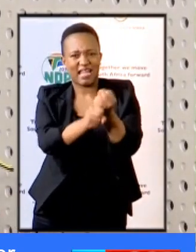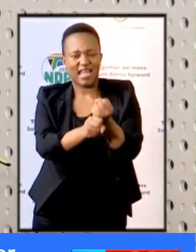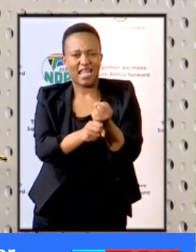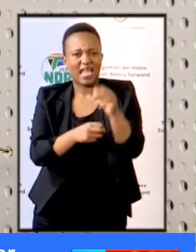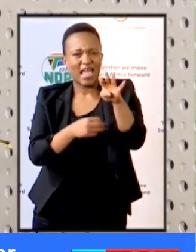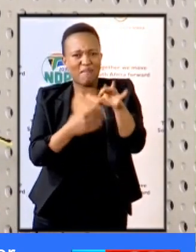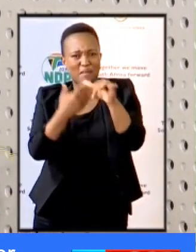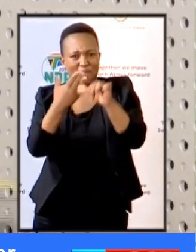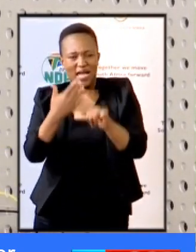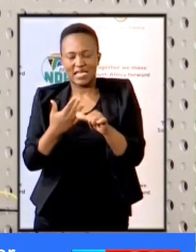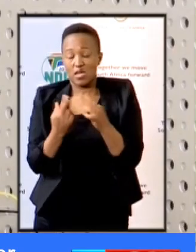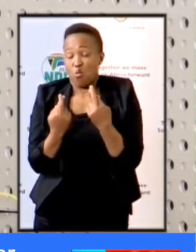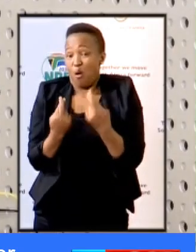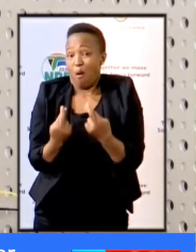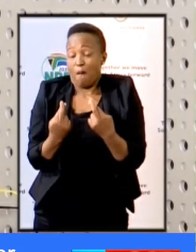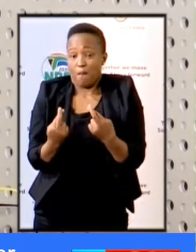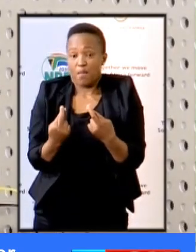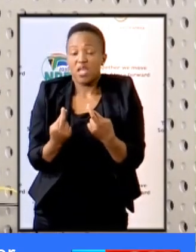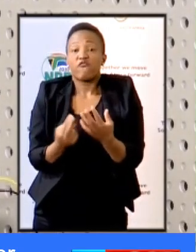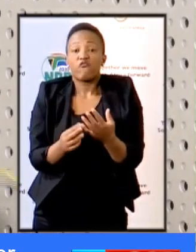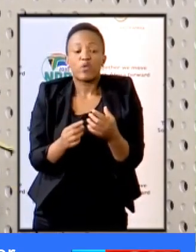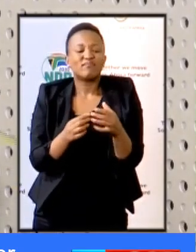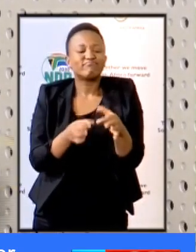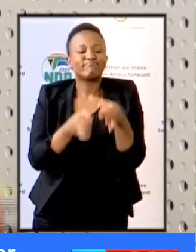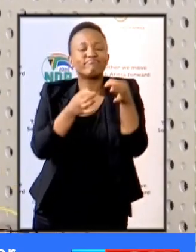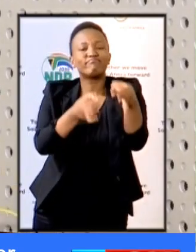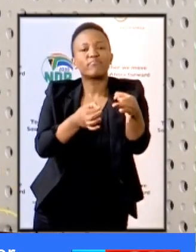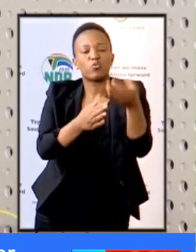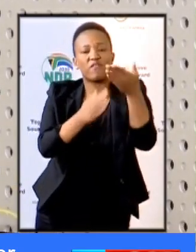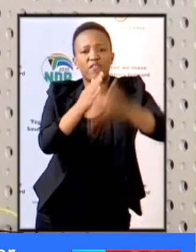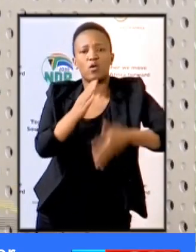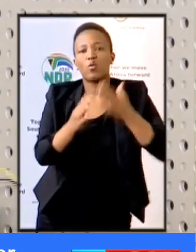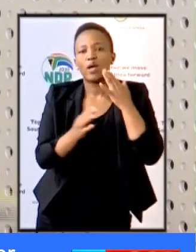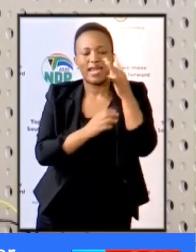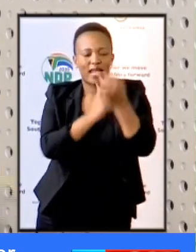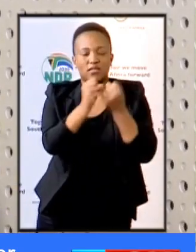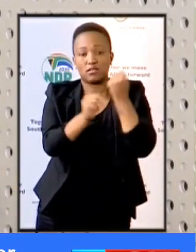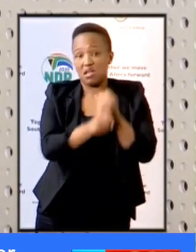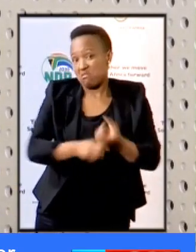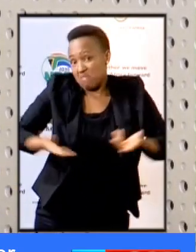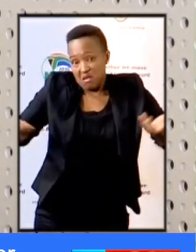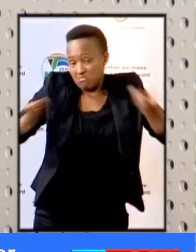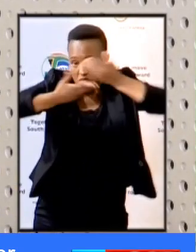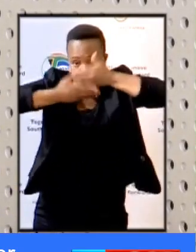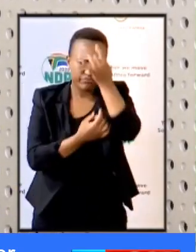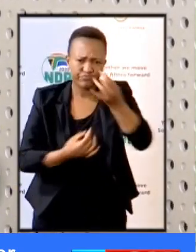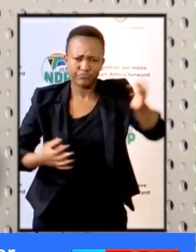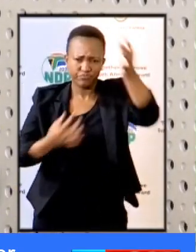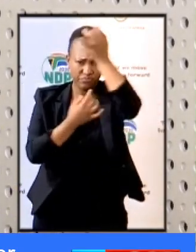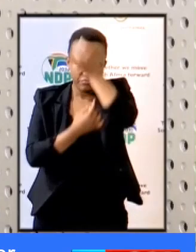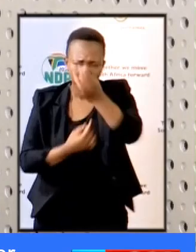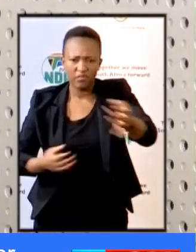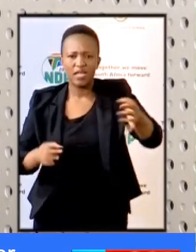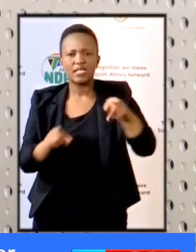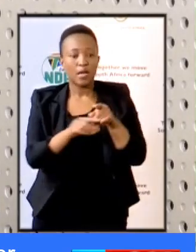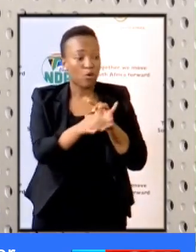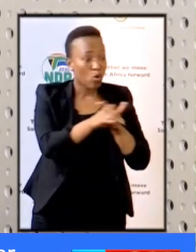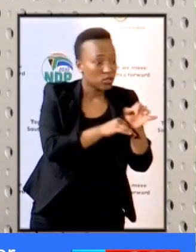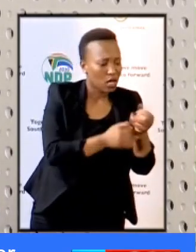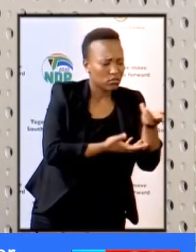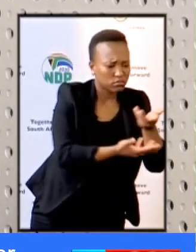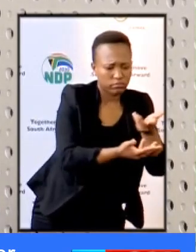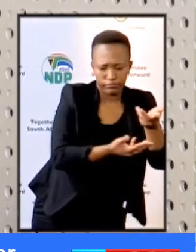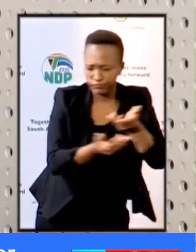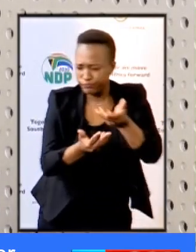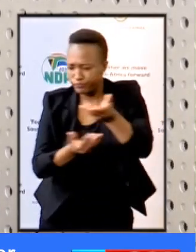we happen to finish next year. But who knows? Who knows? We can plan and we'll be consulting.